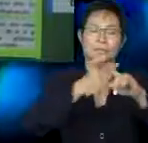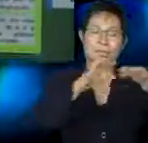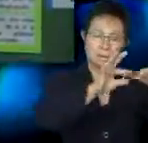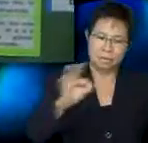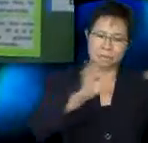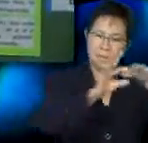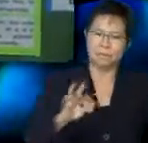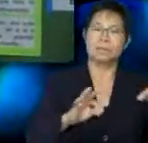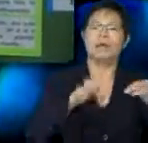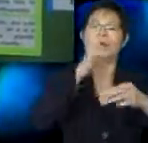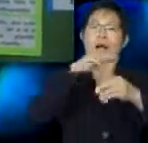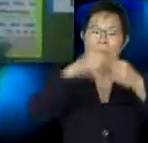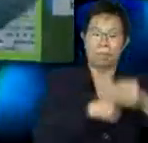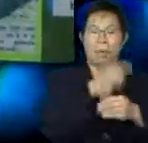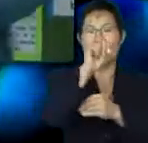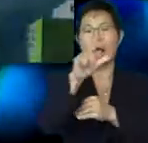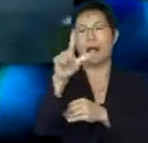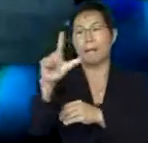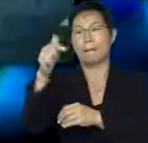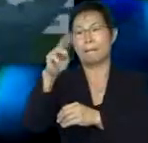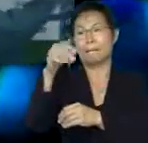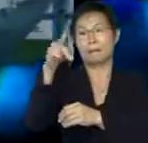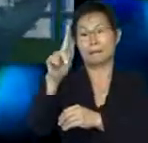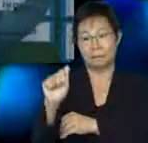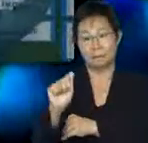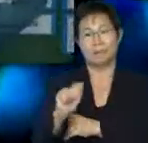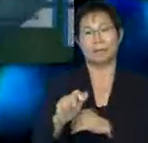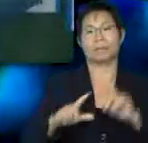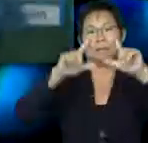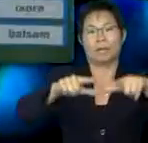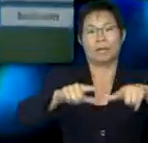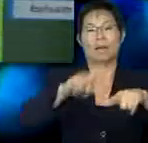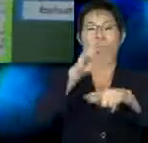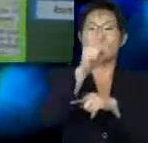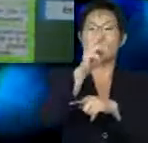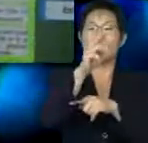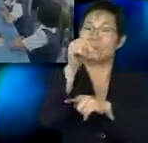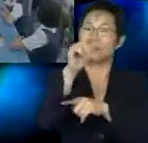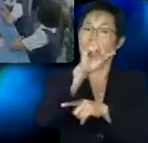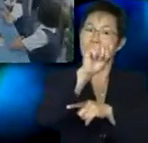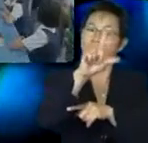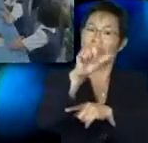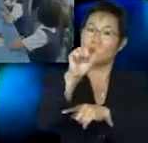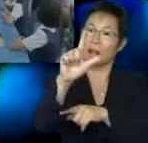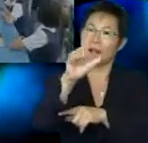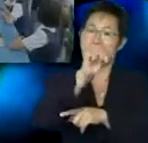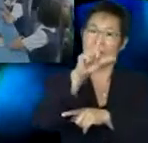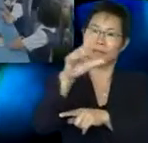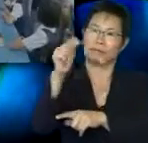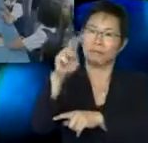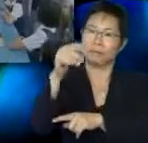sentences are about the salamander. So I will put salamander here. All right.